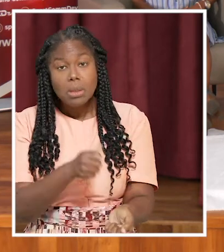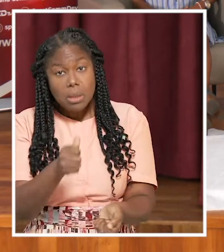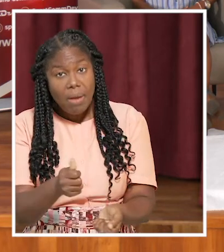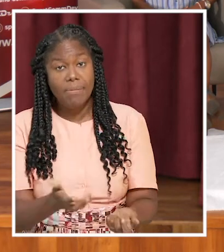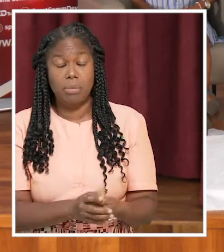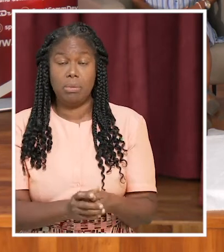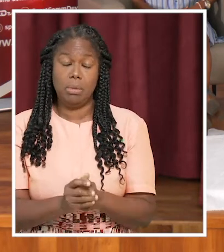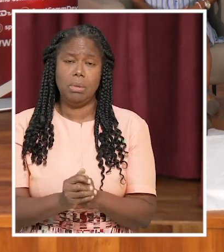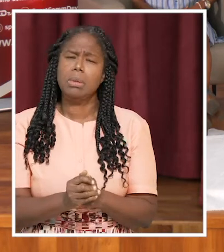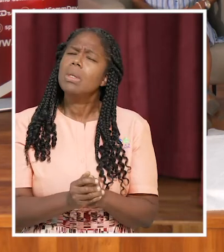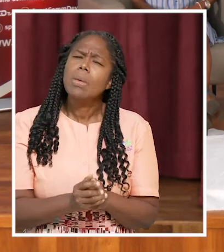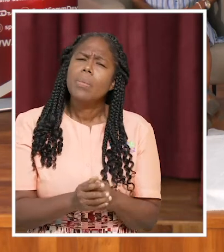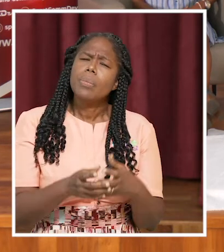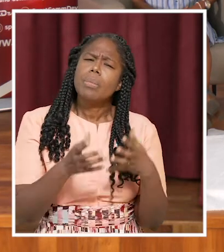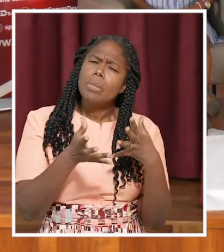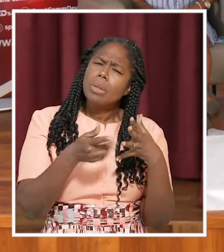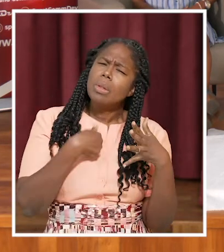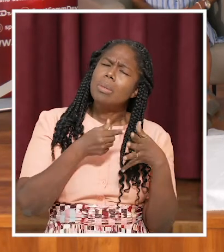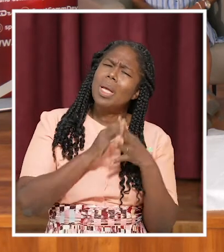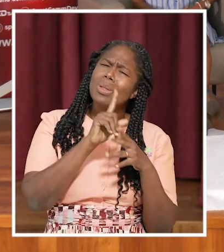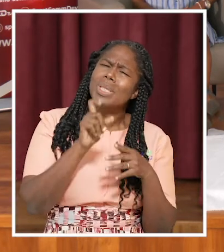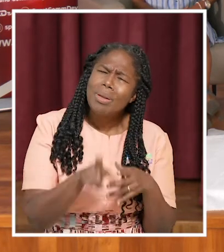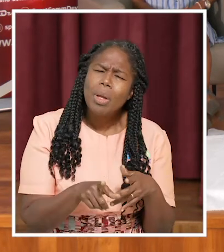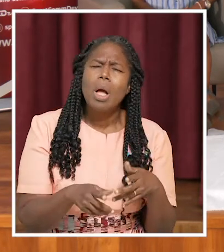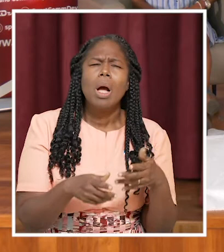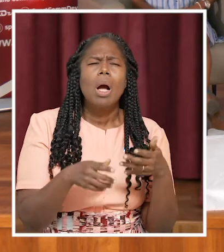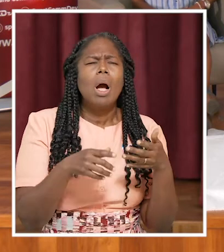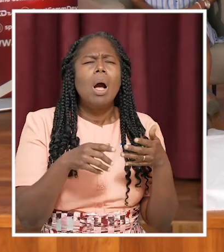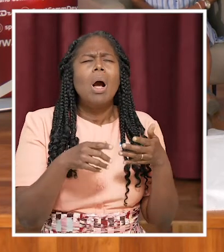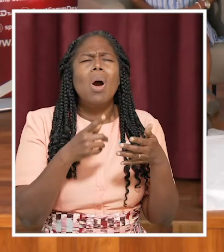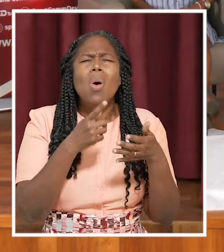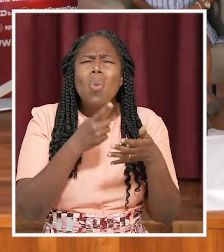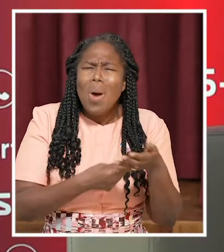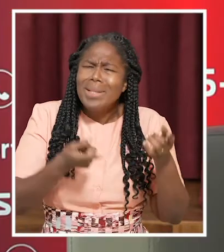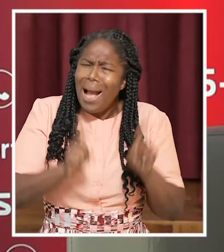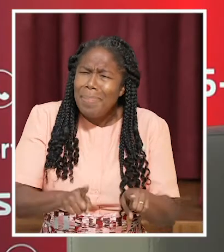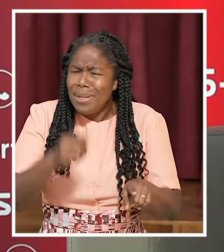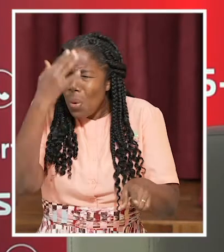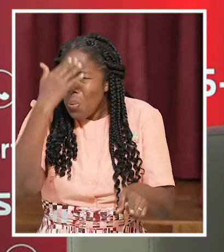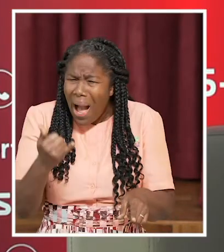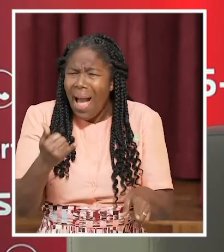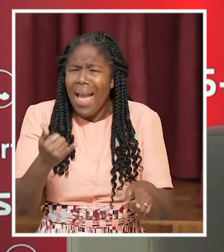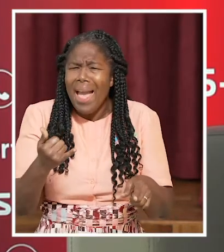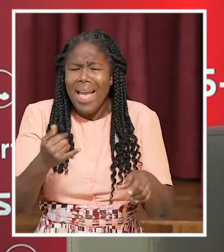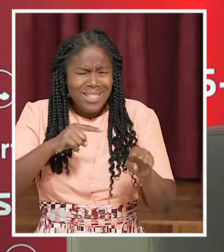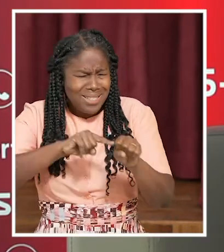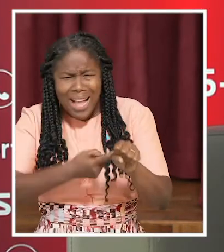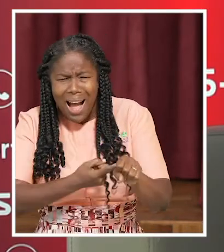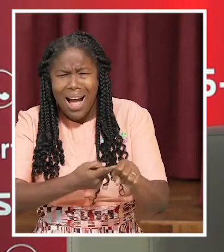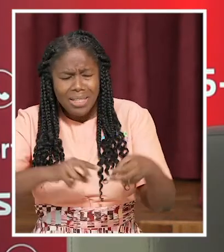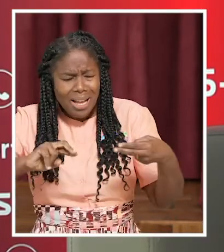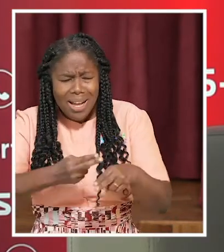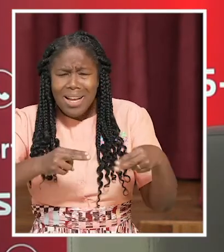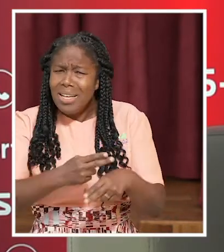what triggers that reaction of someone harming Cutting. themselves. Yes. Okay. Well, self-harm, of which cutting is one of them,